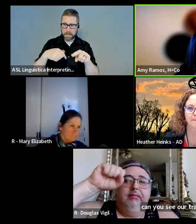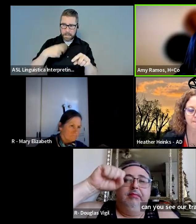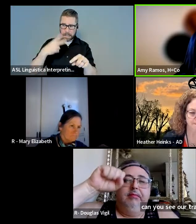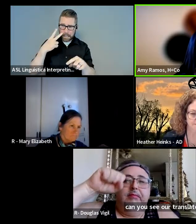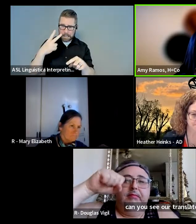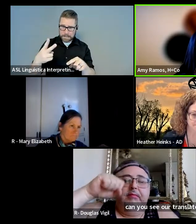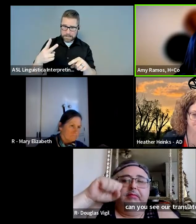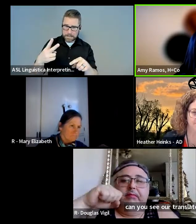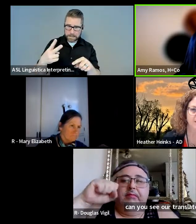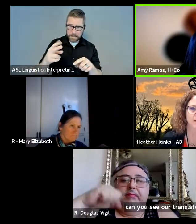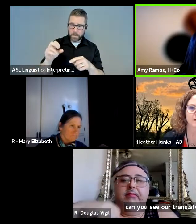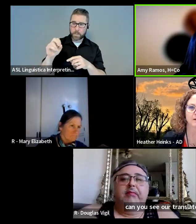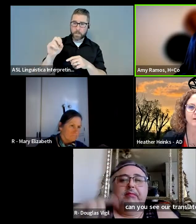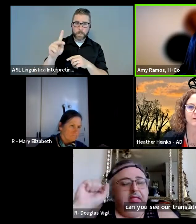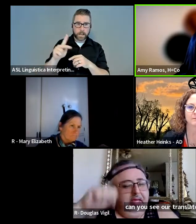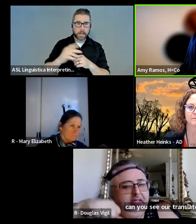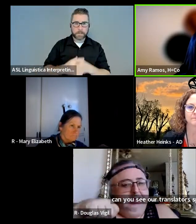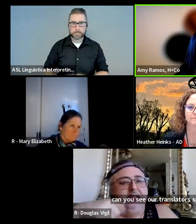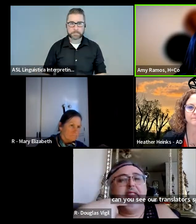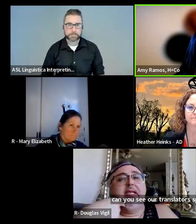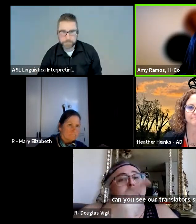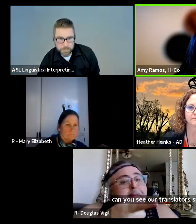Okay.